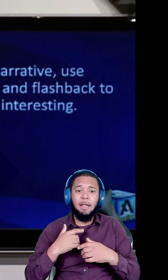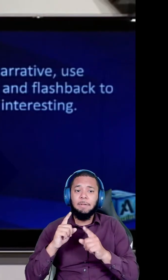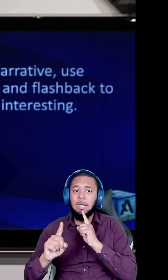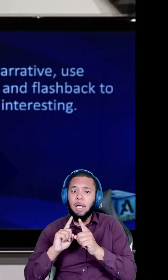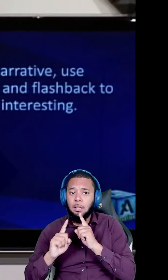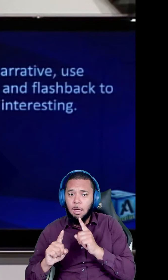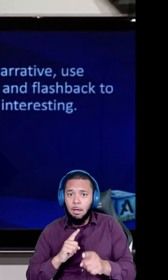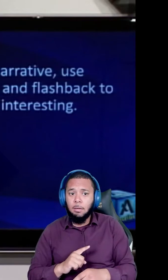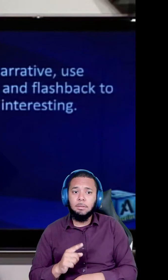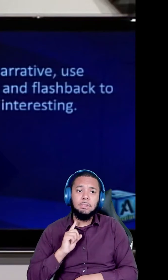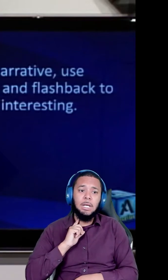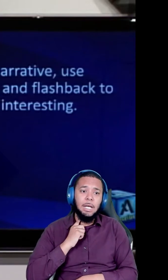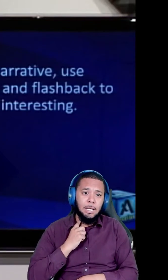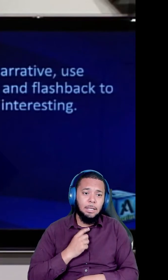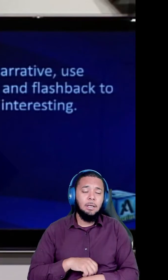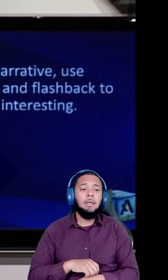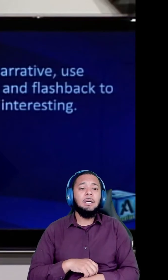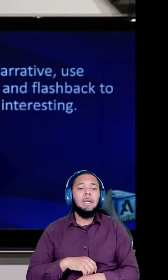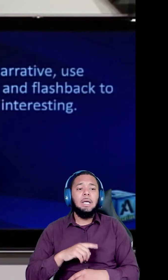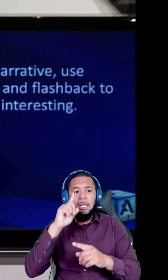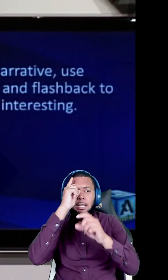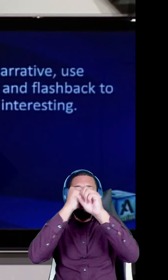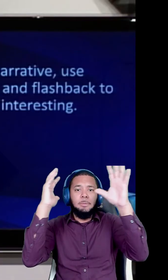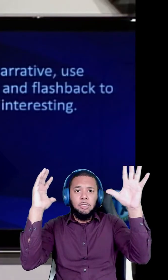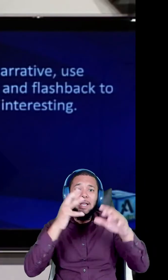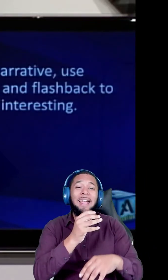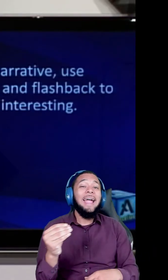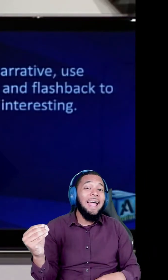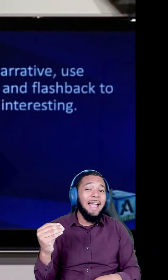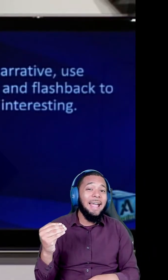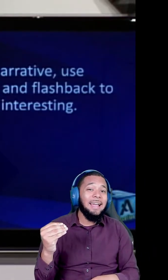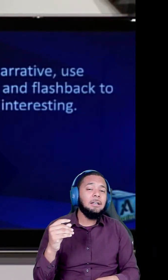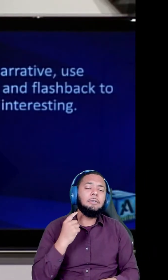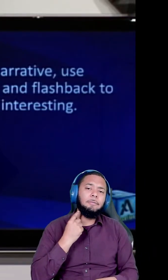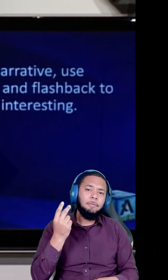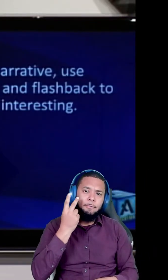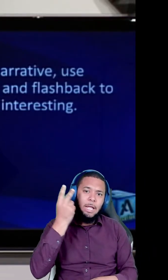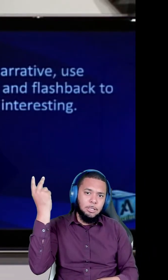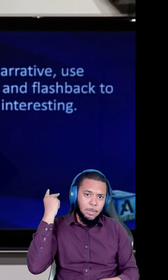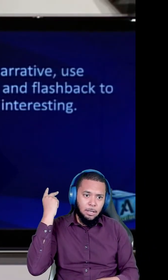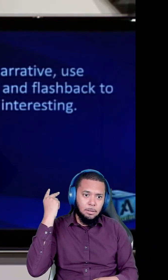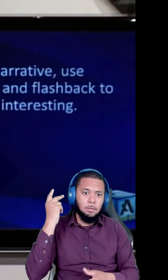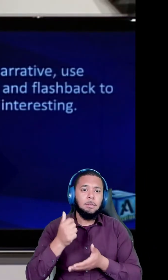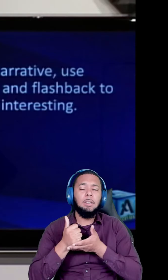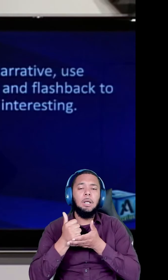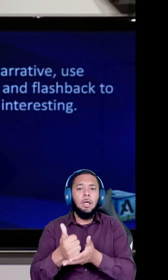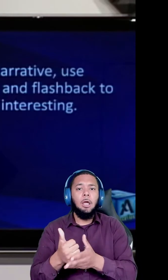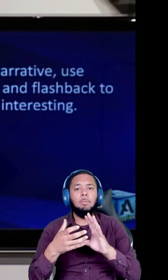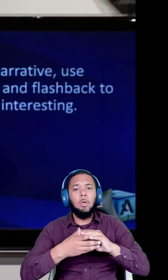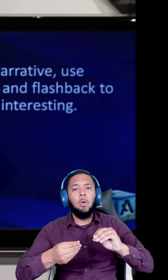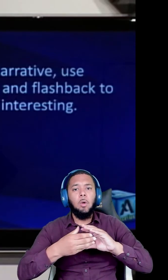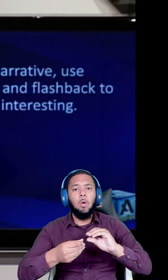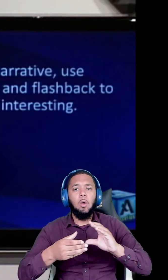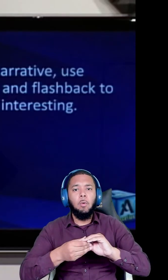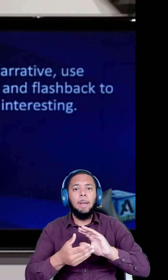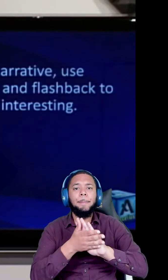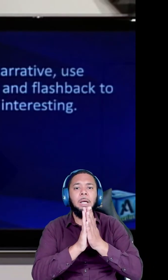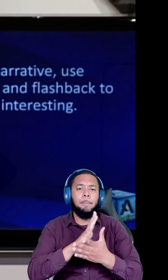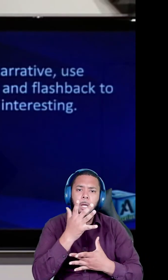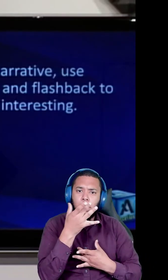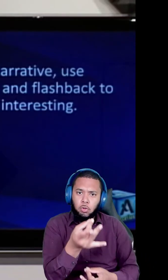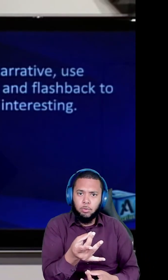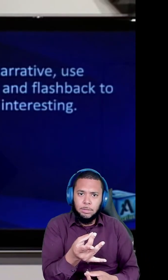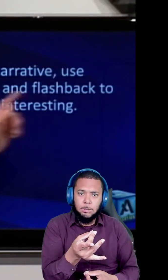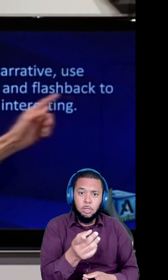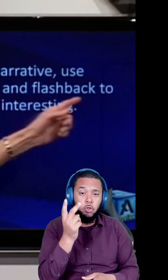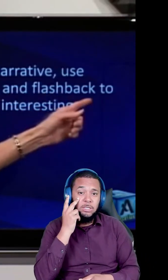imagery, comma, and flashback to make your narrative more interesting. Do you see how I've used a comma